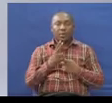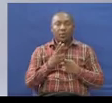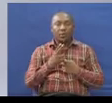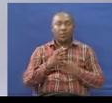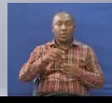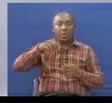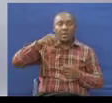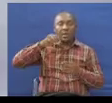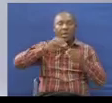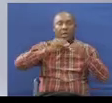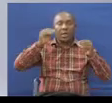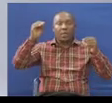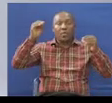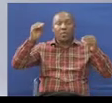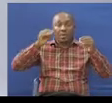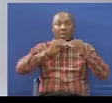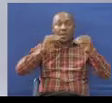It wants us to solve the equation.